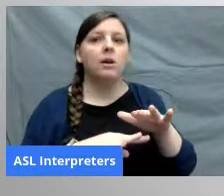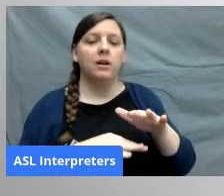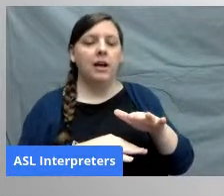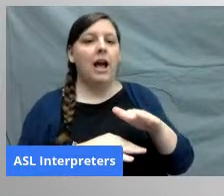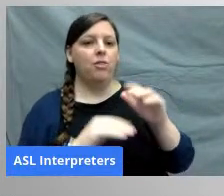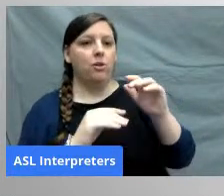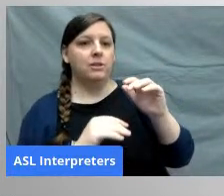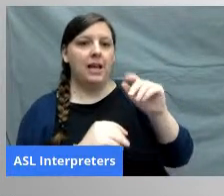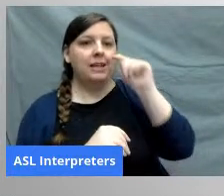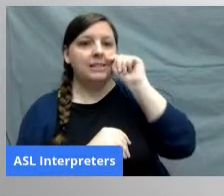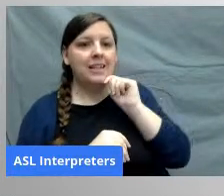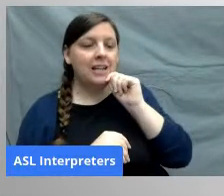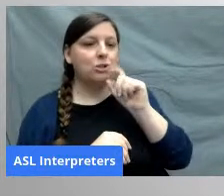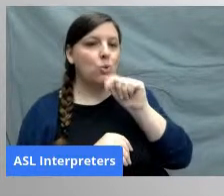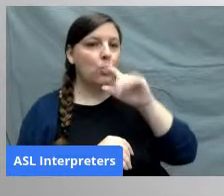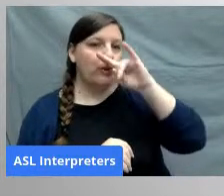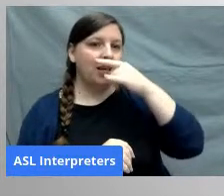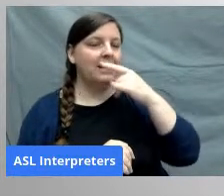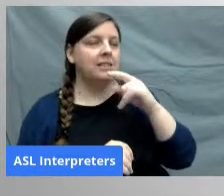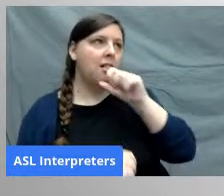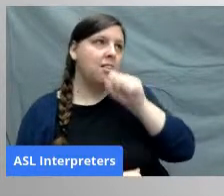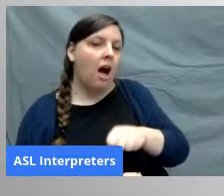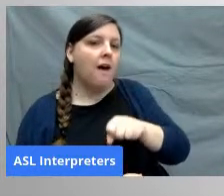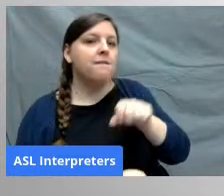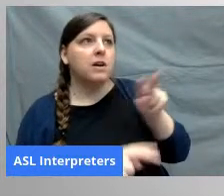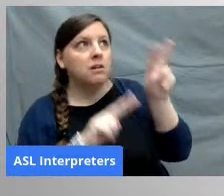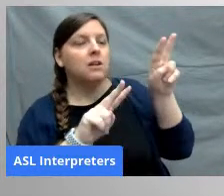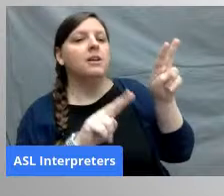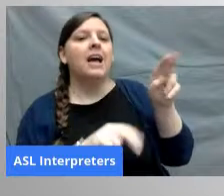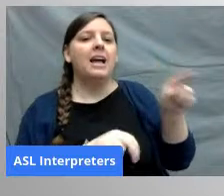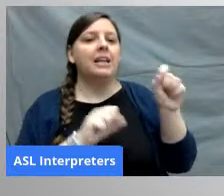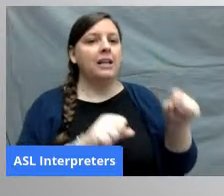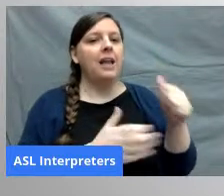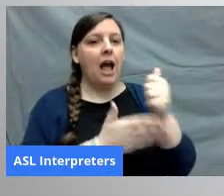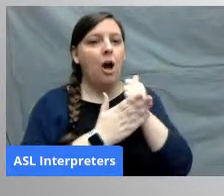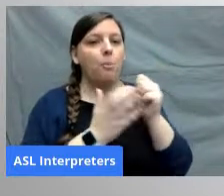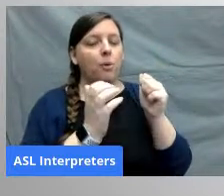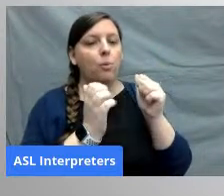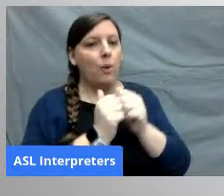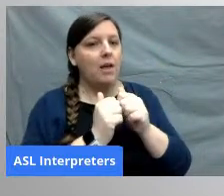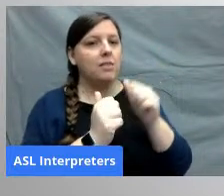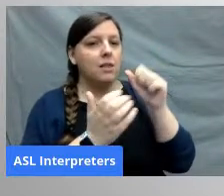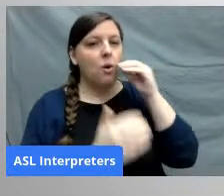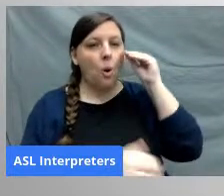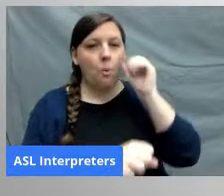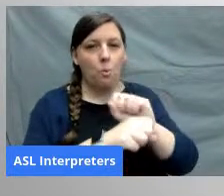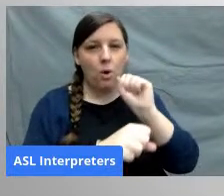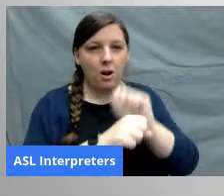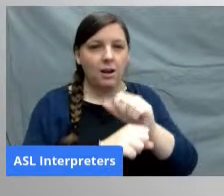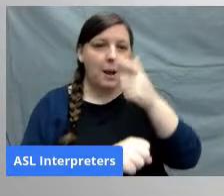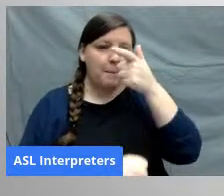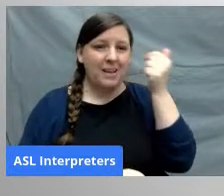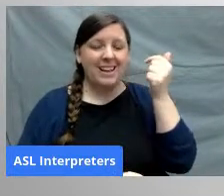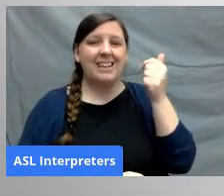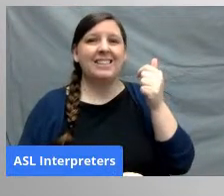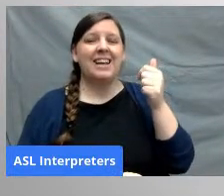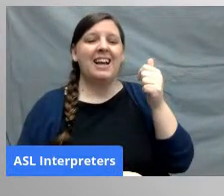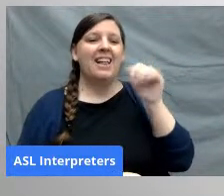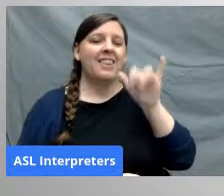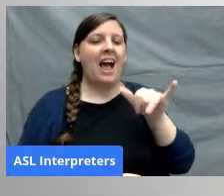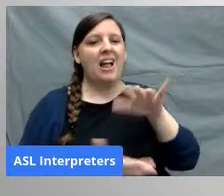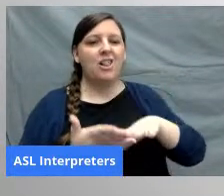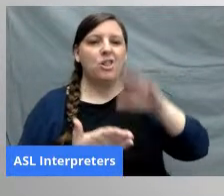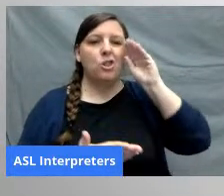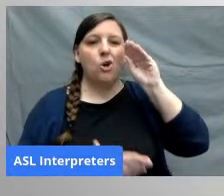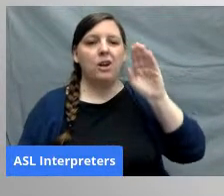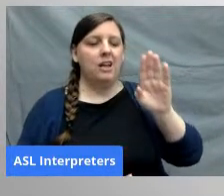kids love that can actually help them with their homework, because learning loss cannot be addressed in the 2 months that we have